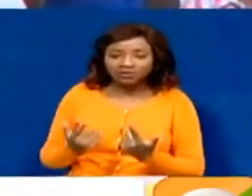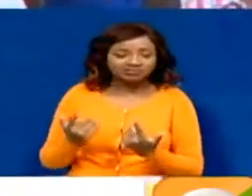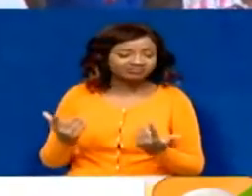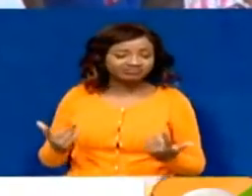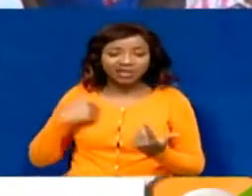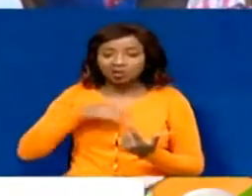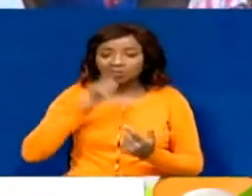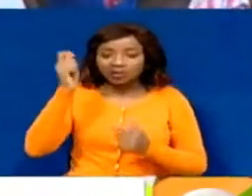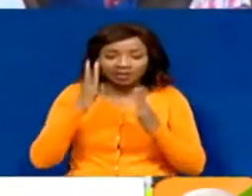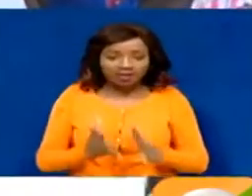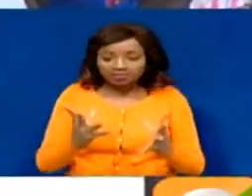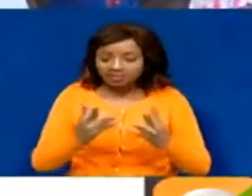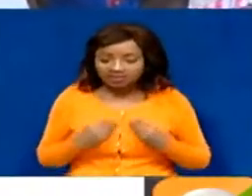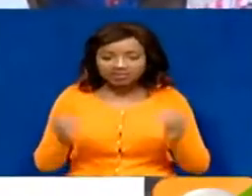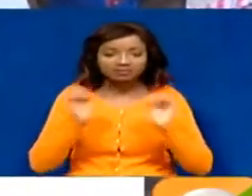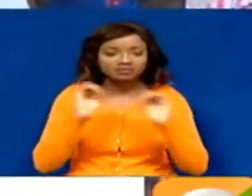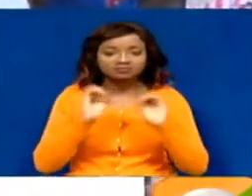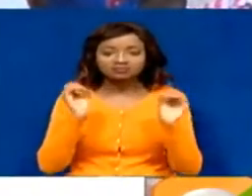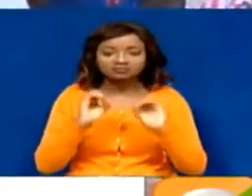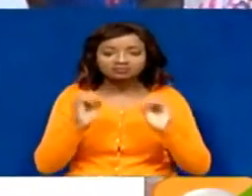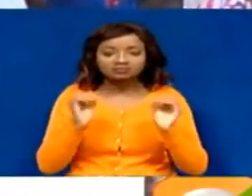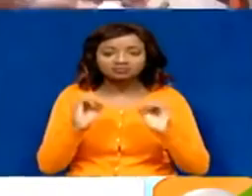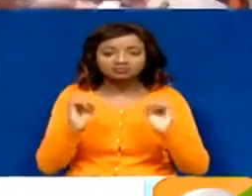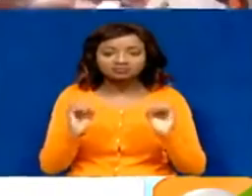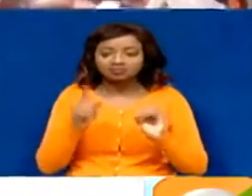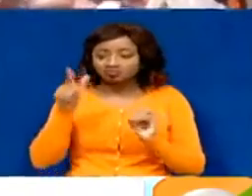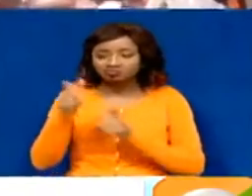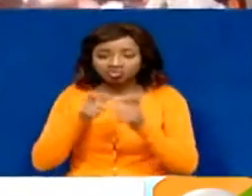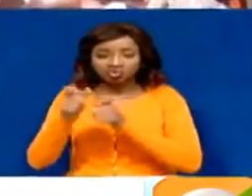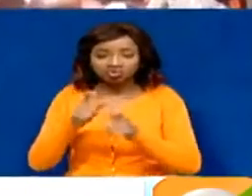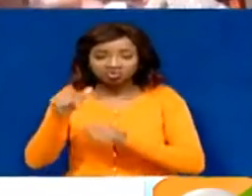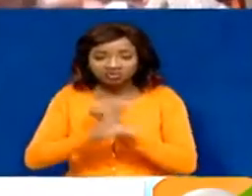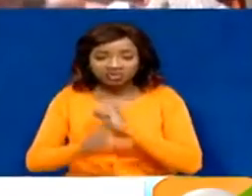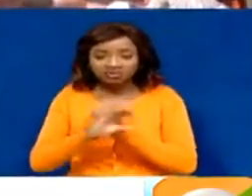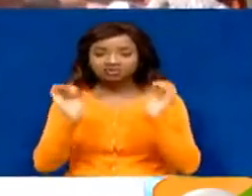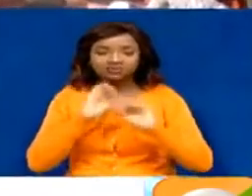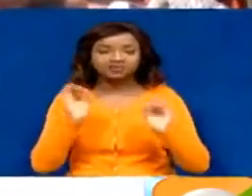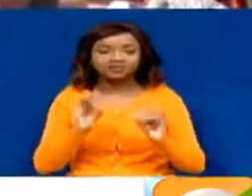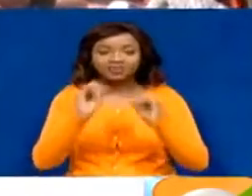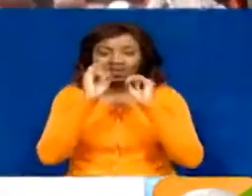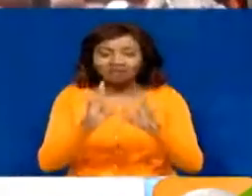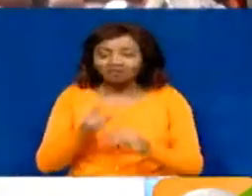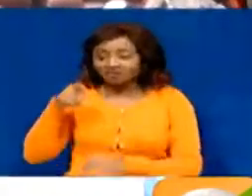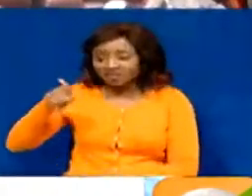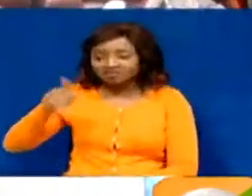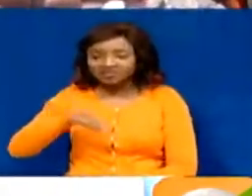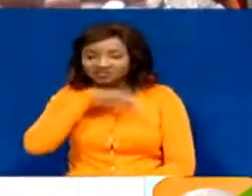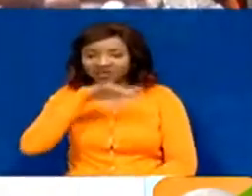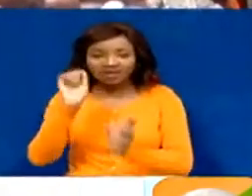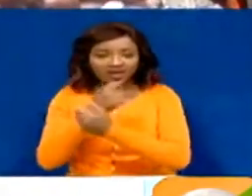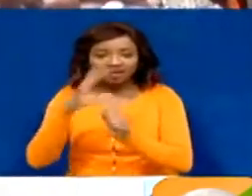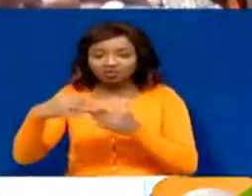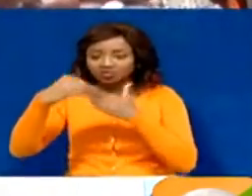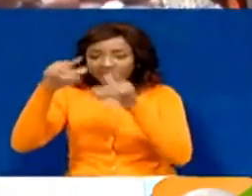can accept shadowy characters to run their country. If the man cannot run this country